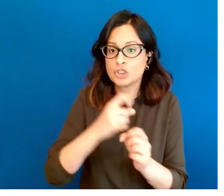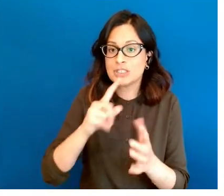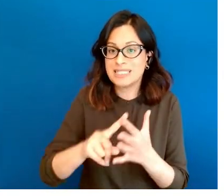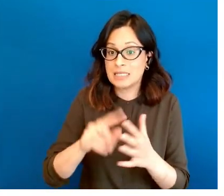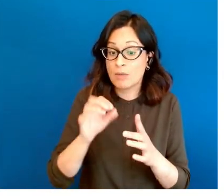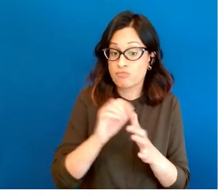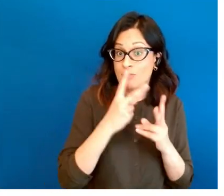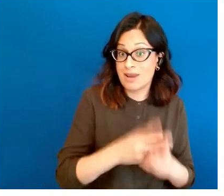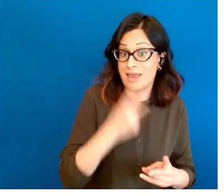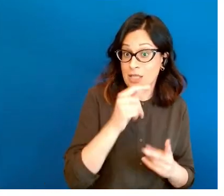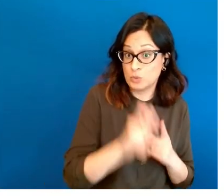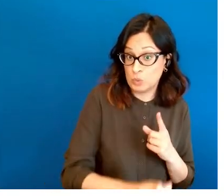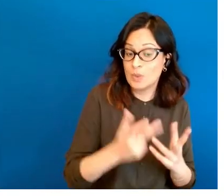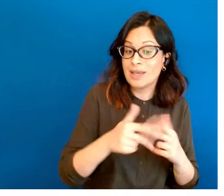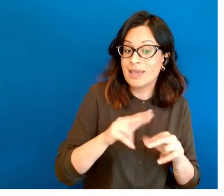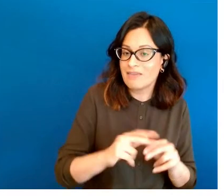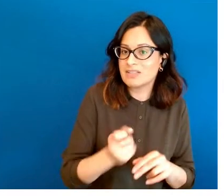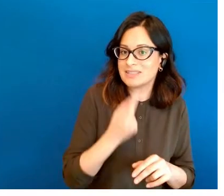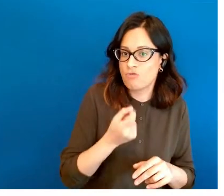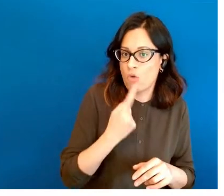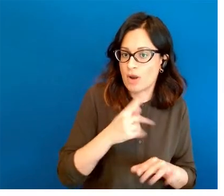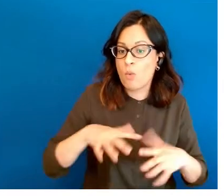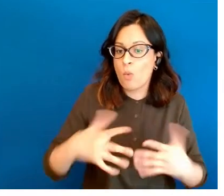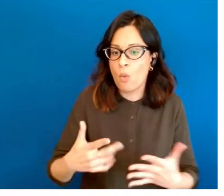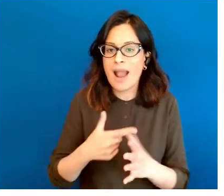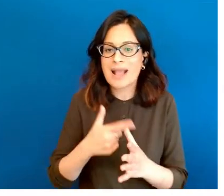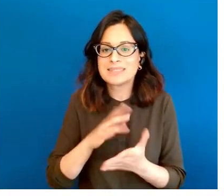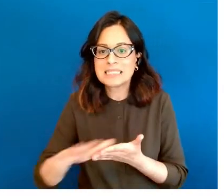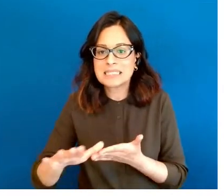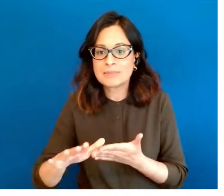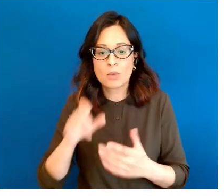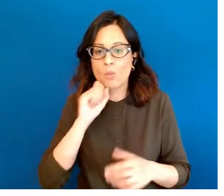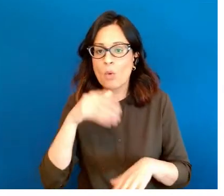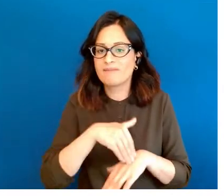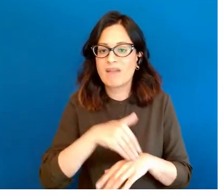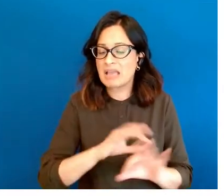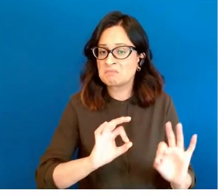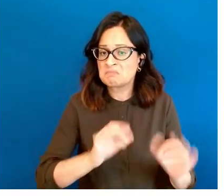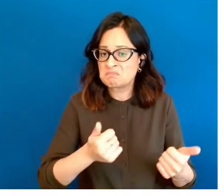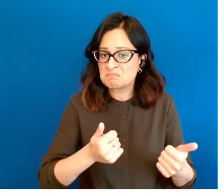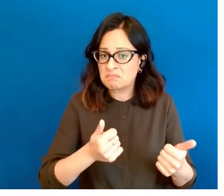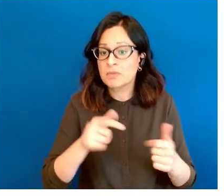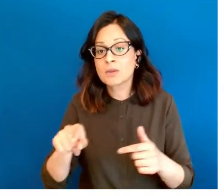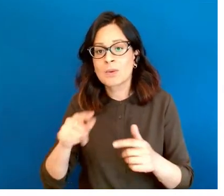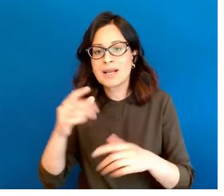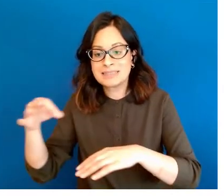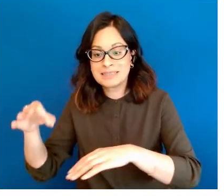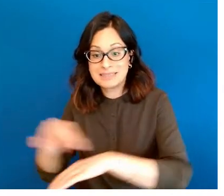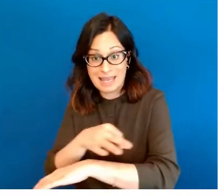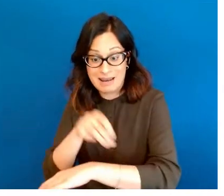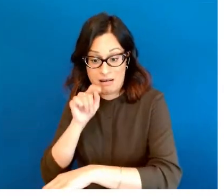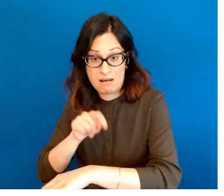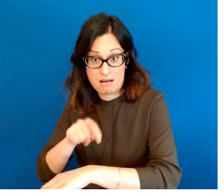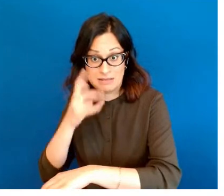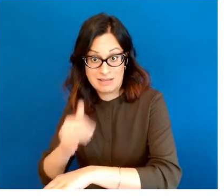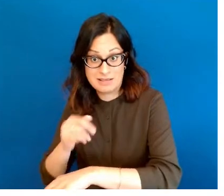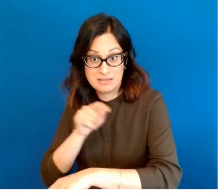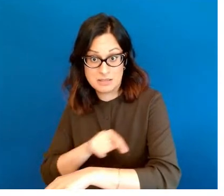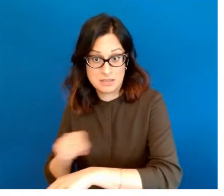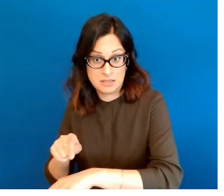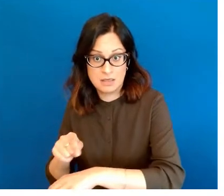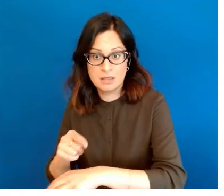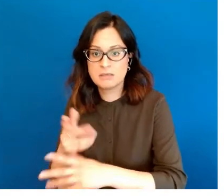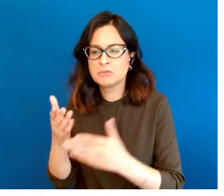they're on steroids or if they're on antihistamines, and it won't affect that. As regards skin testing, we